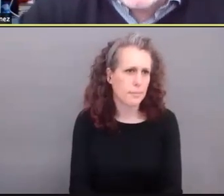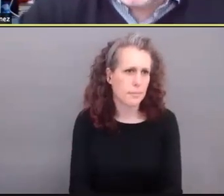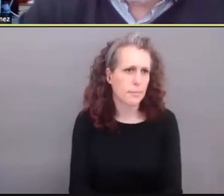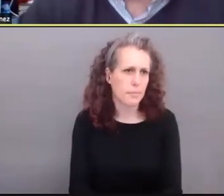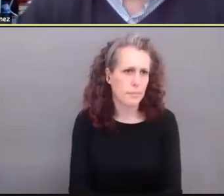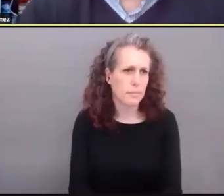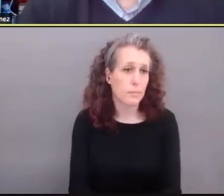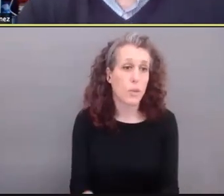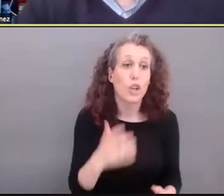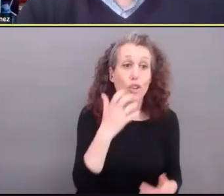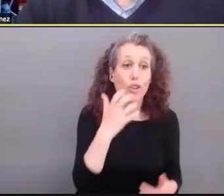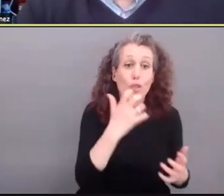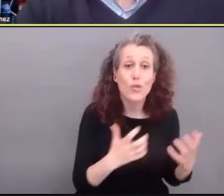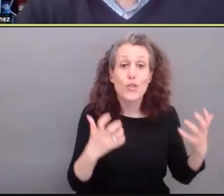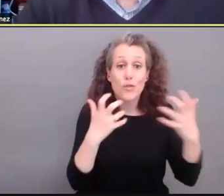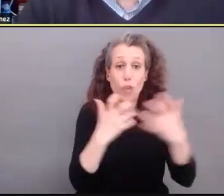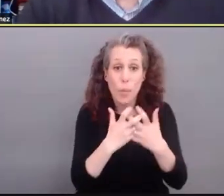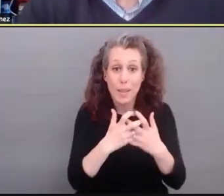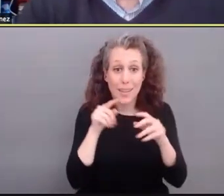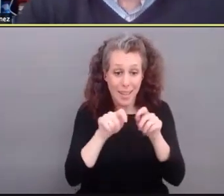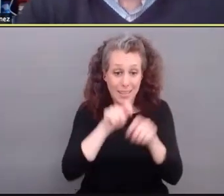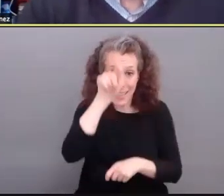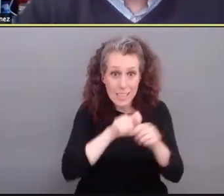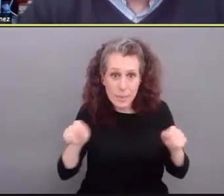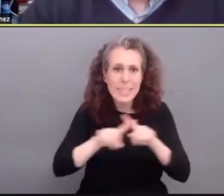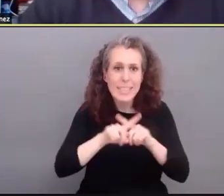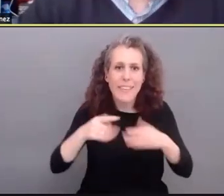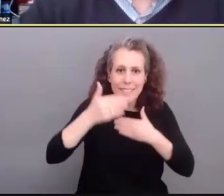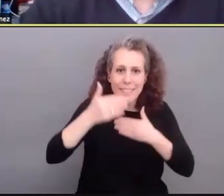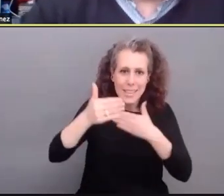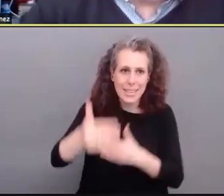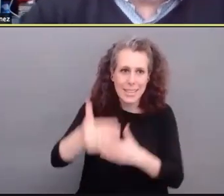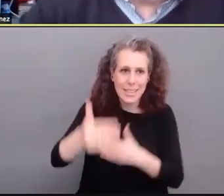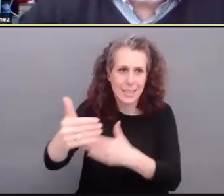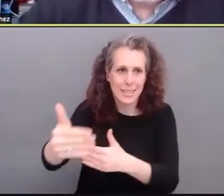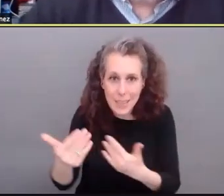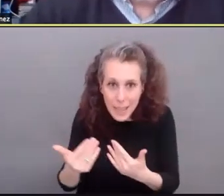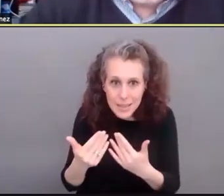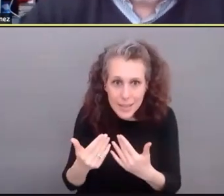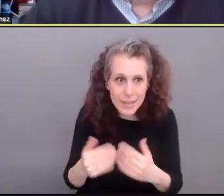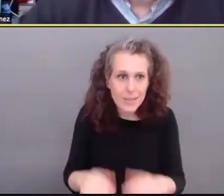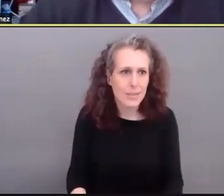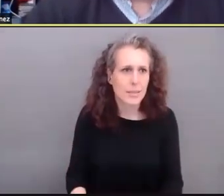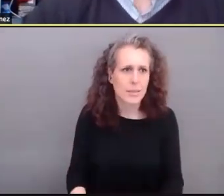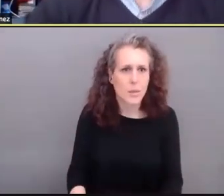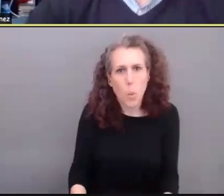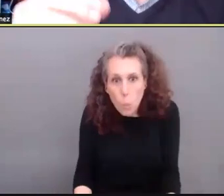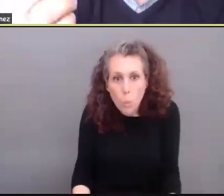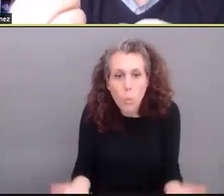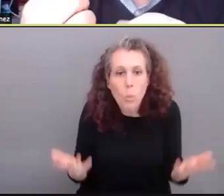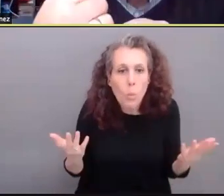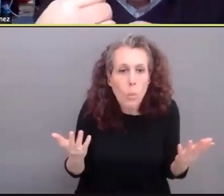of conformity assessment in different phases. Which phases in the conformity assessment? Well, it's possible